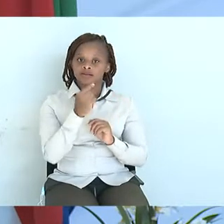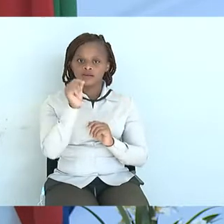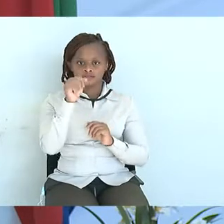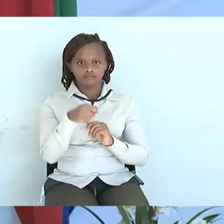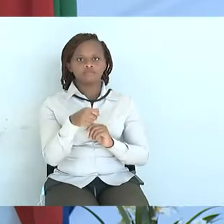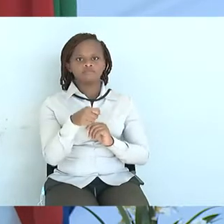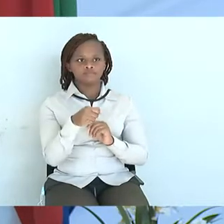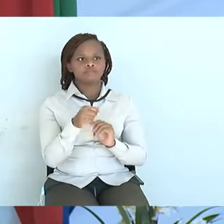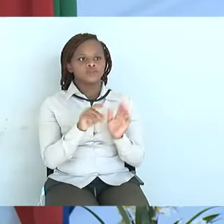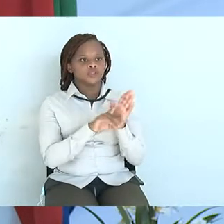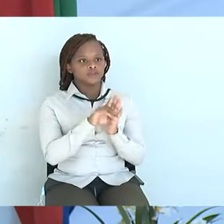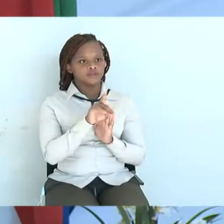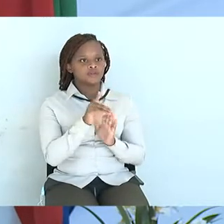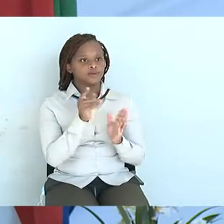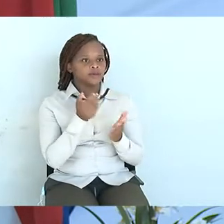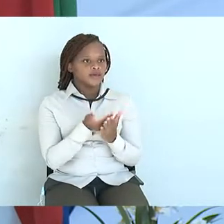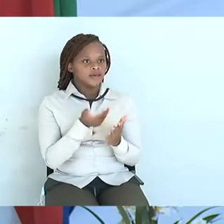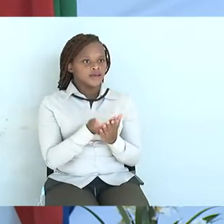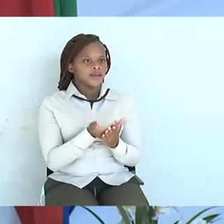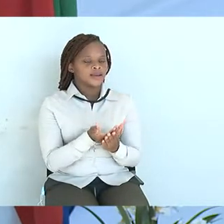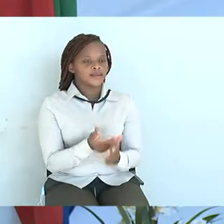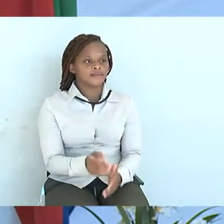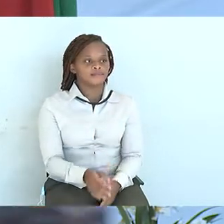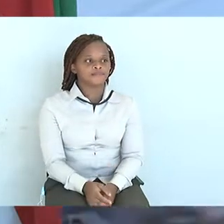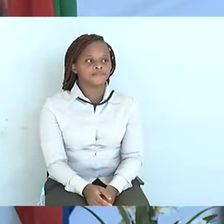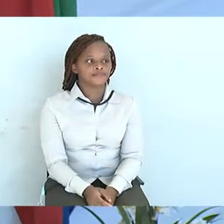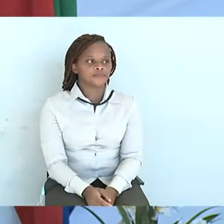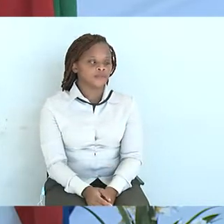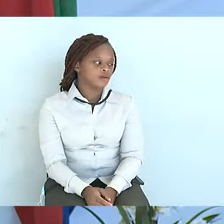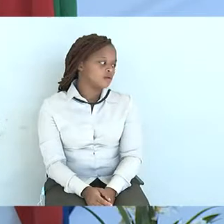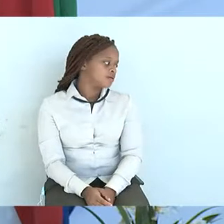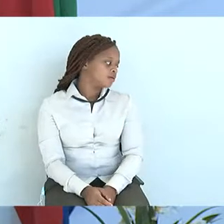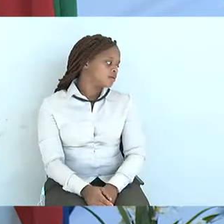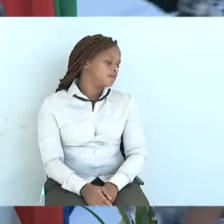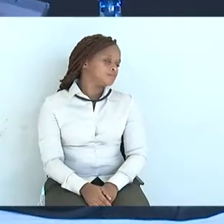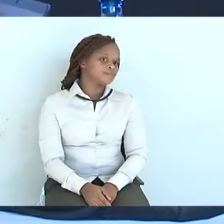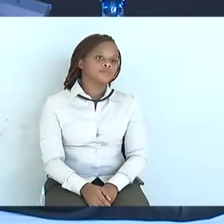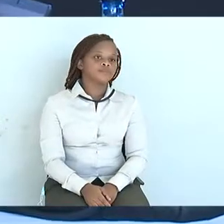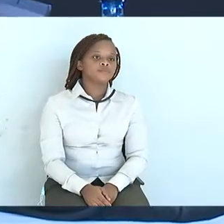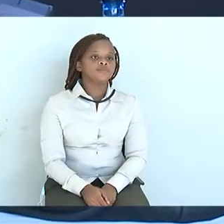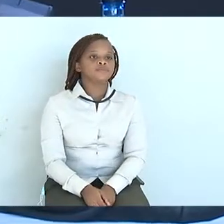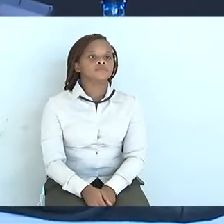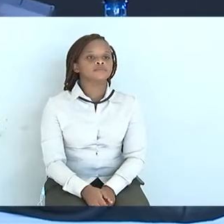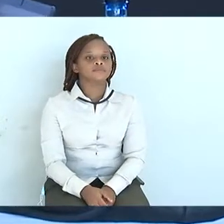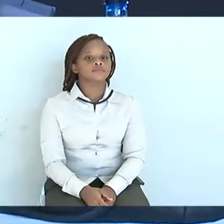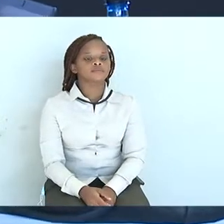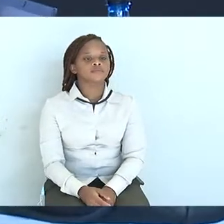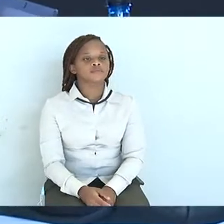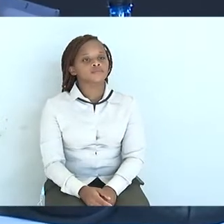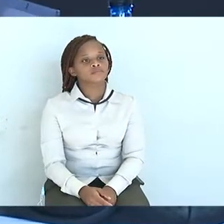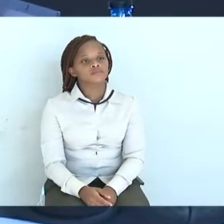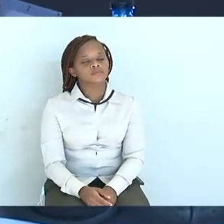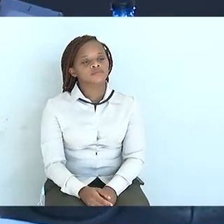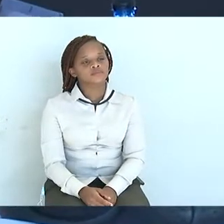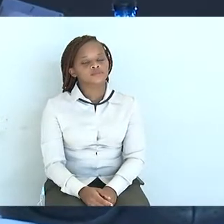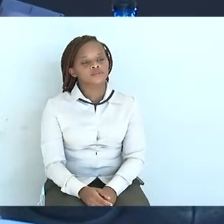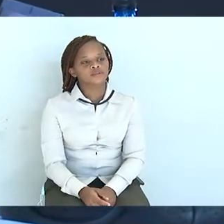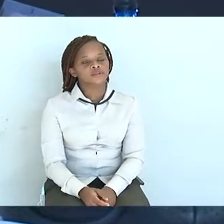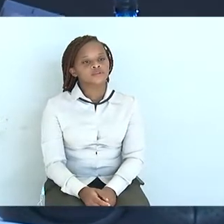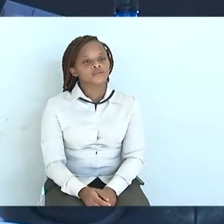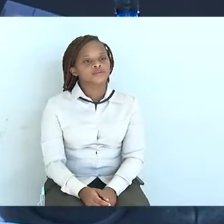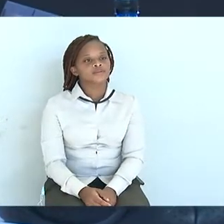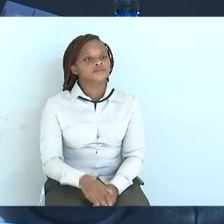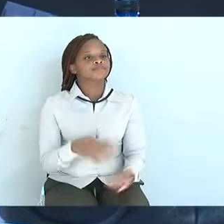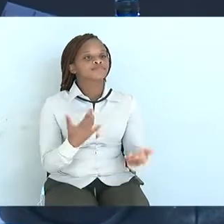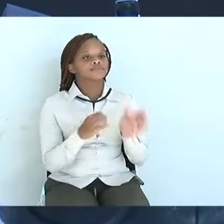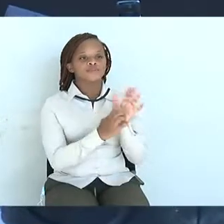more integrated and connected manner as a cohesive whole, not as competing nodes. For instance, if